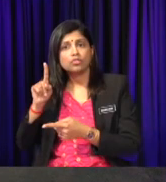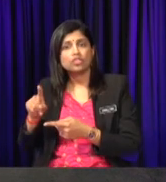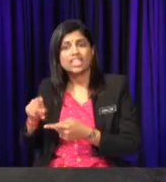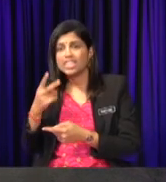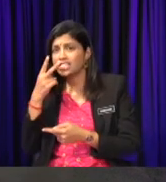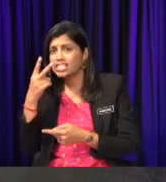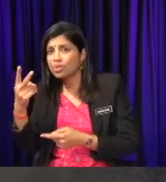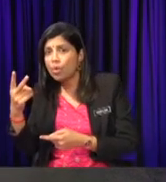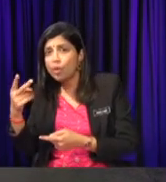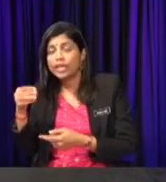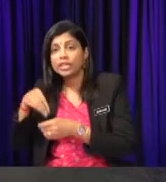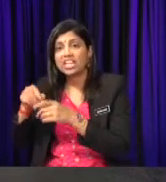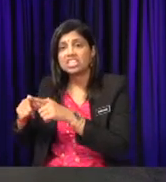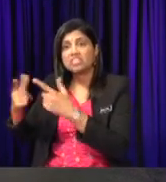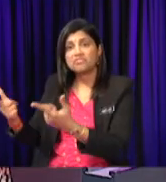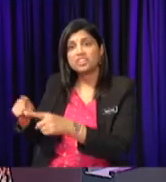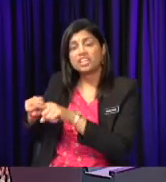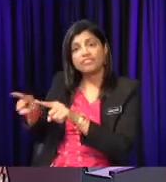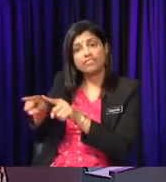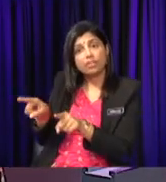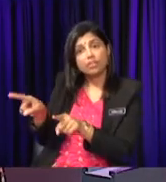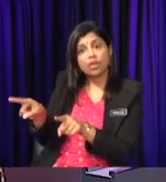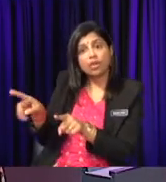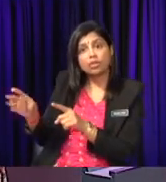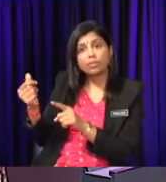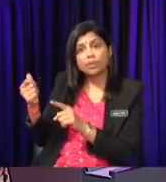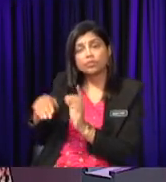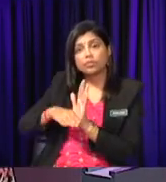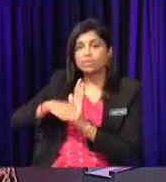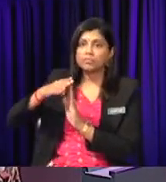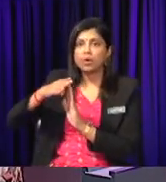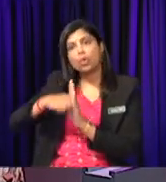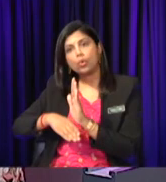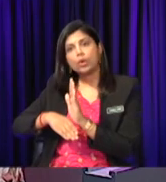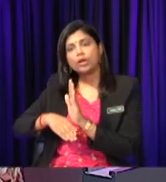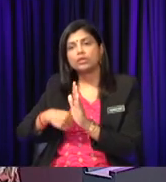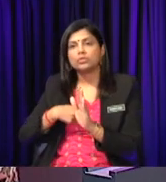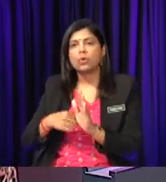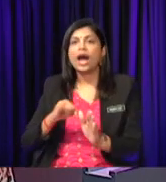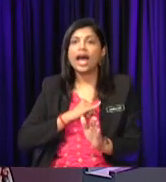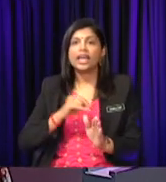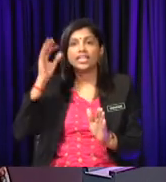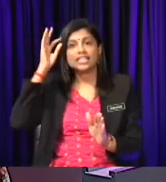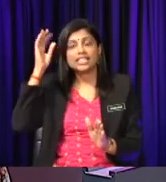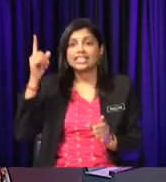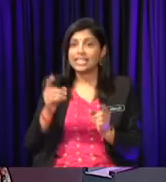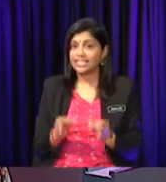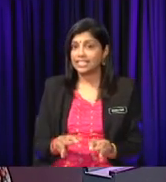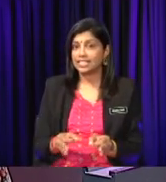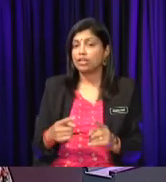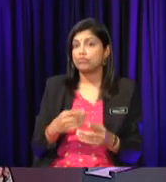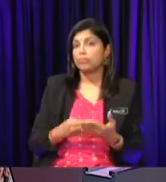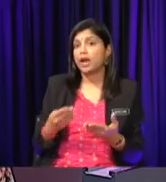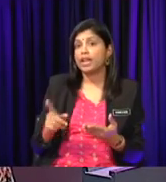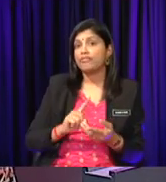girls, you see what I mean? So if you add on a bit more, you'll get more marks for content, okay? And